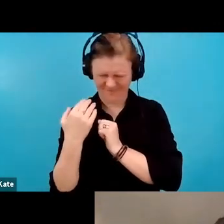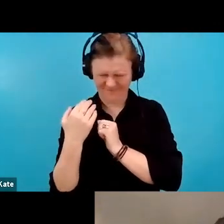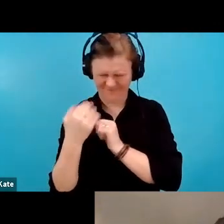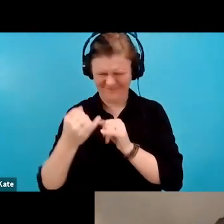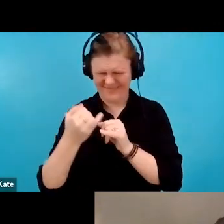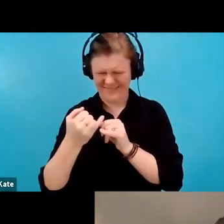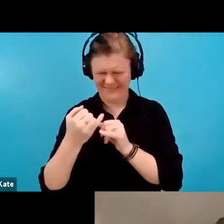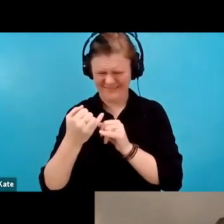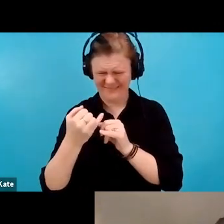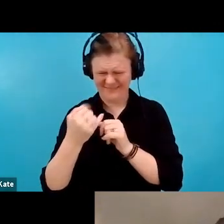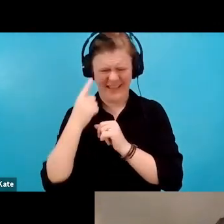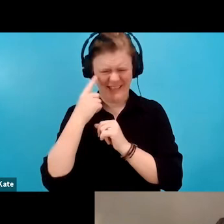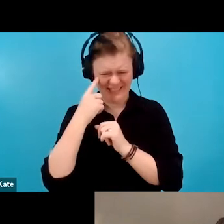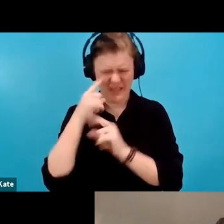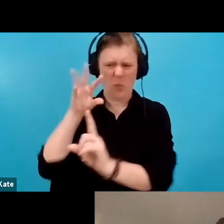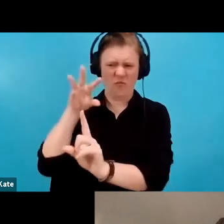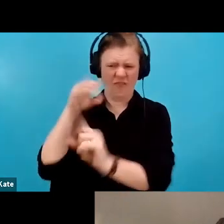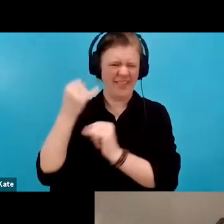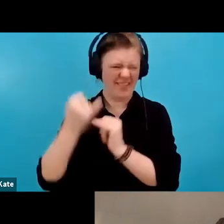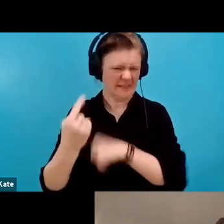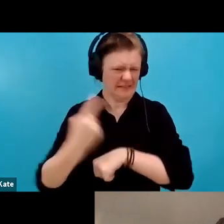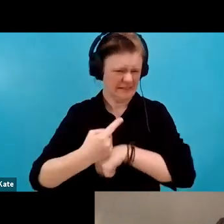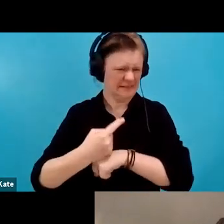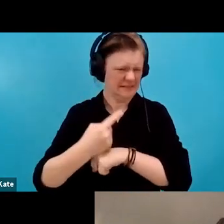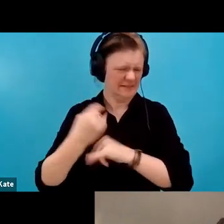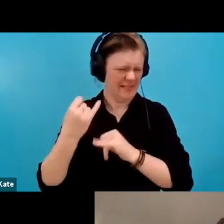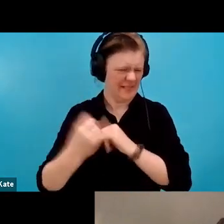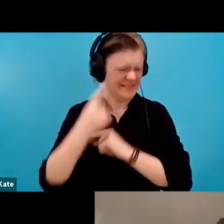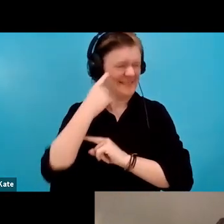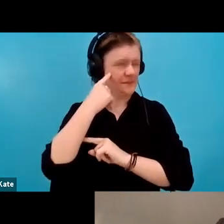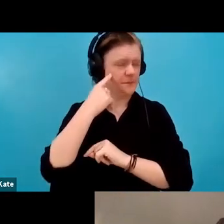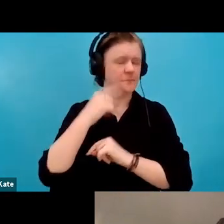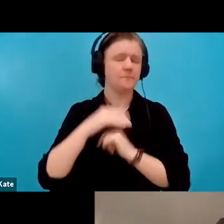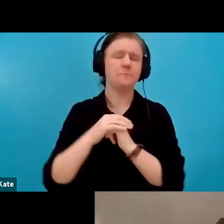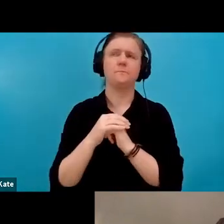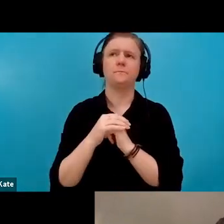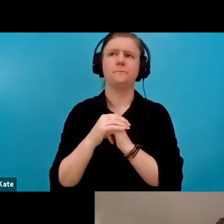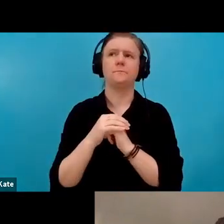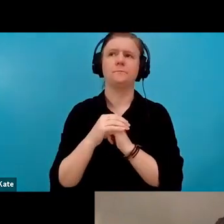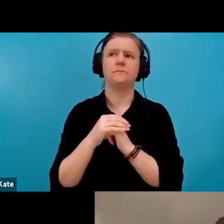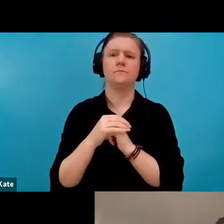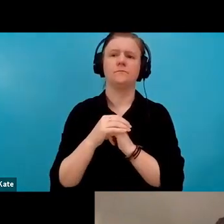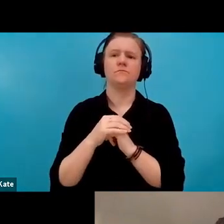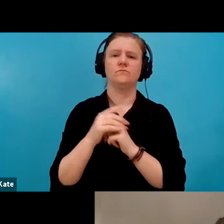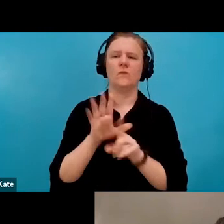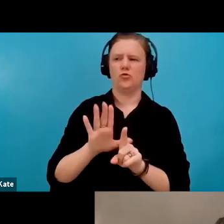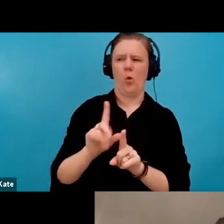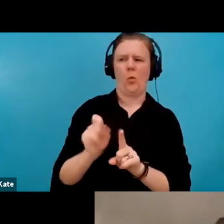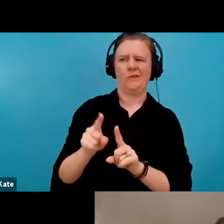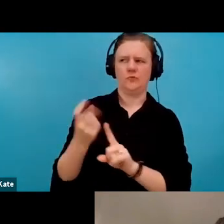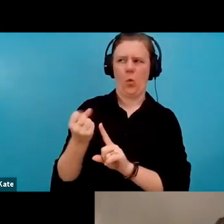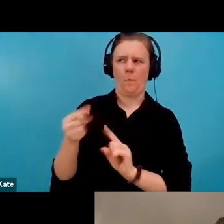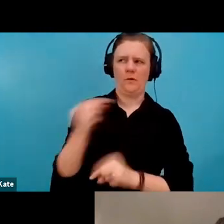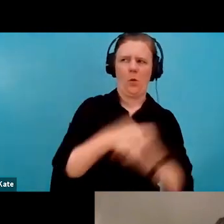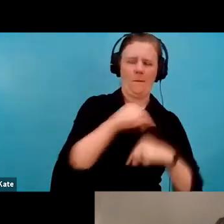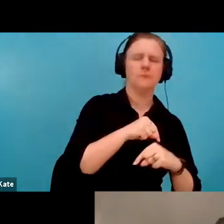last day, and this may have been the last shot we did, but I essentially asked him, and I'll get back to the thing you actually asked, but I think this is important